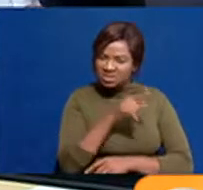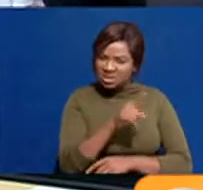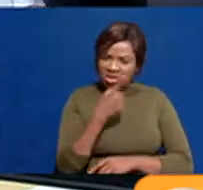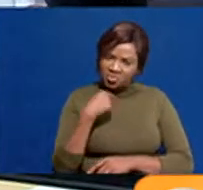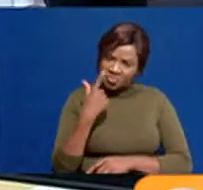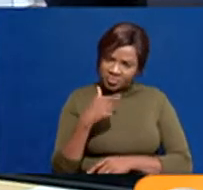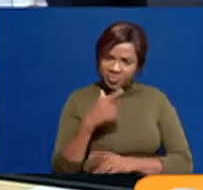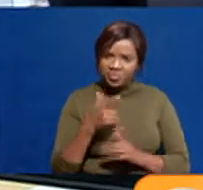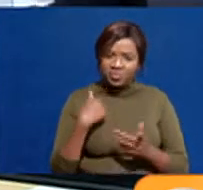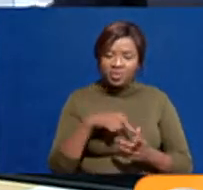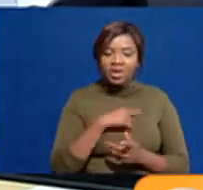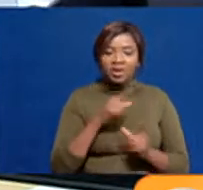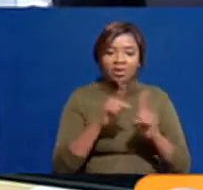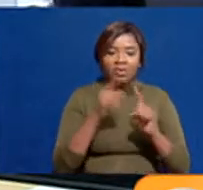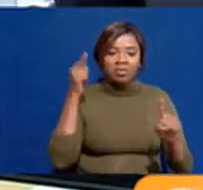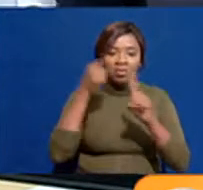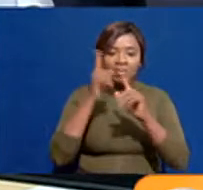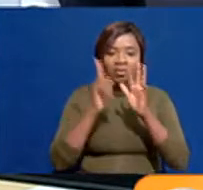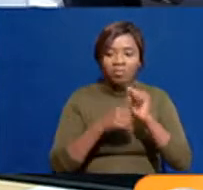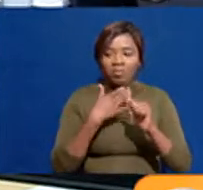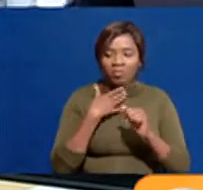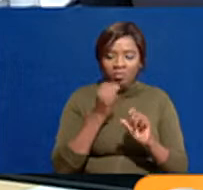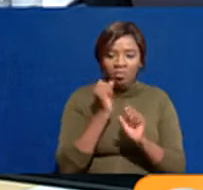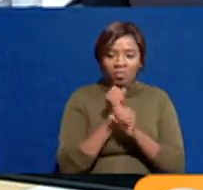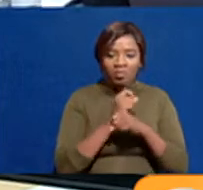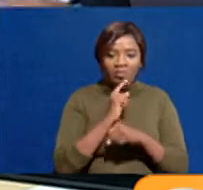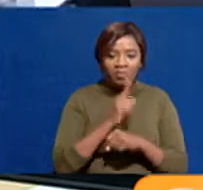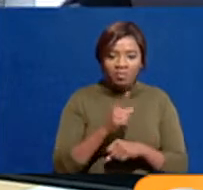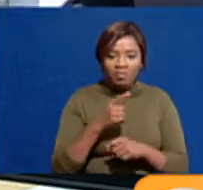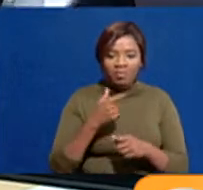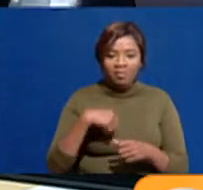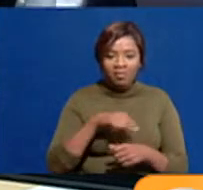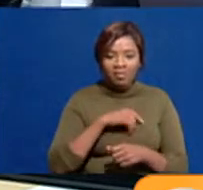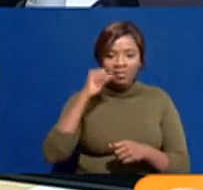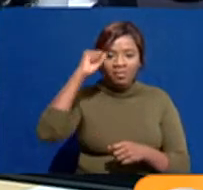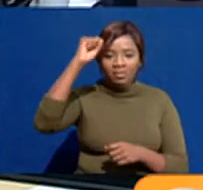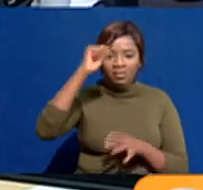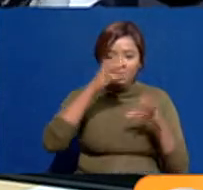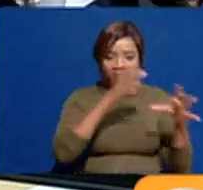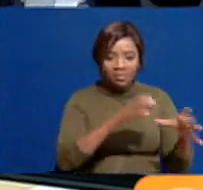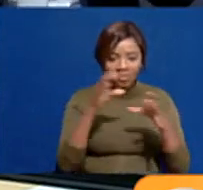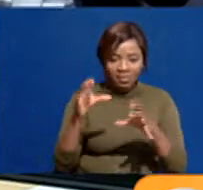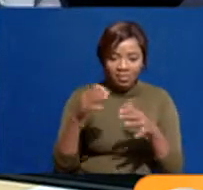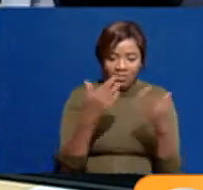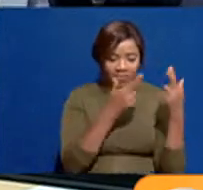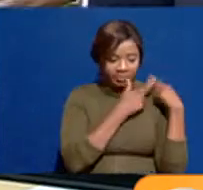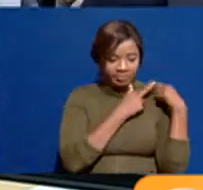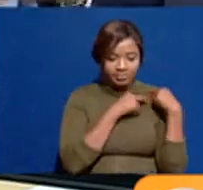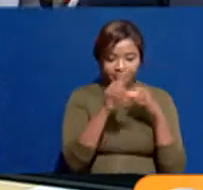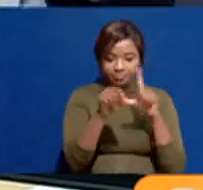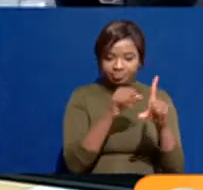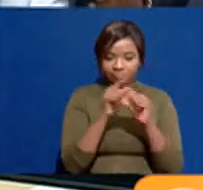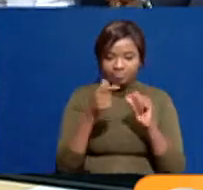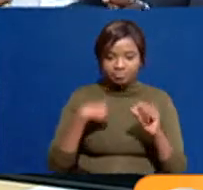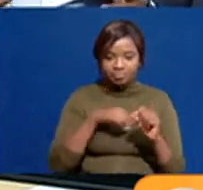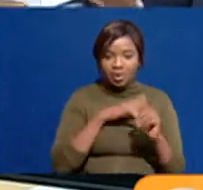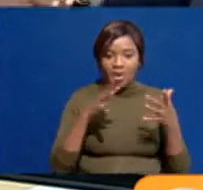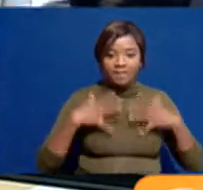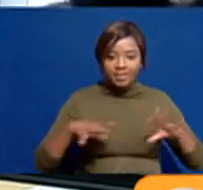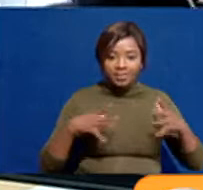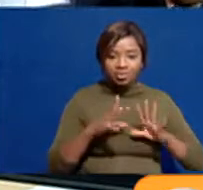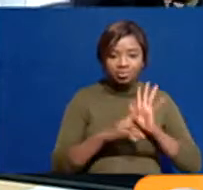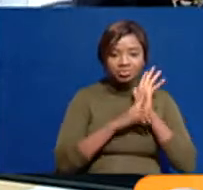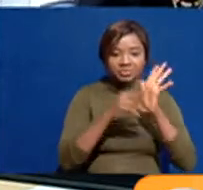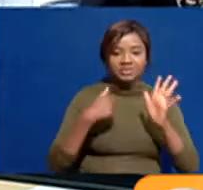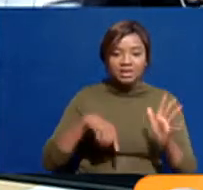wanted to make sure that we are the ones, the political parties are the ones who are selecting our own people. When we attempted to bring those changes, we were